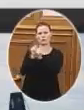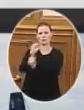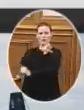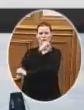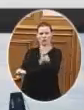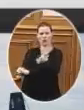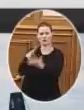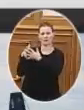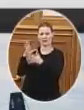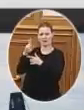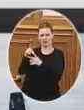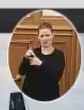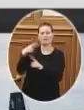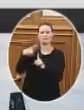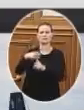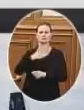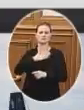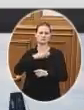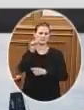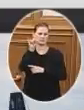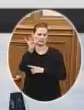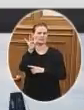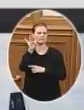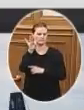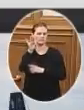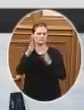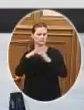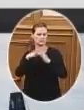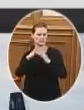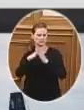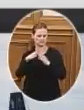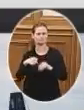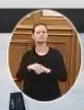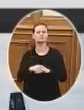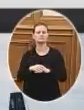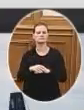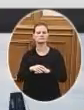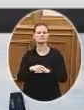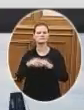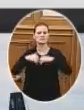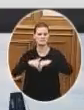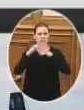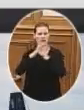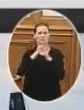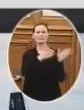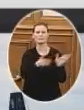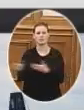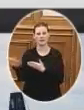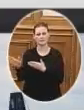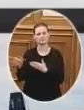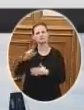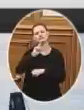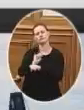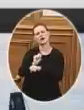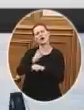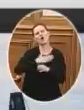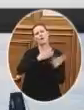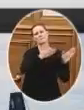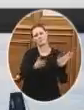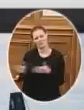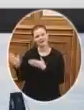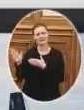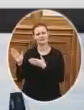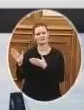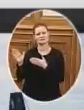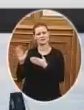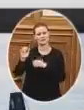and the America's Cup Organizing Committee, the implementation plans, the different plans that are required to make sure that this event